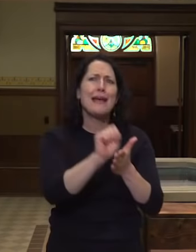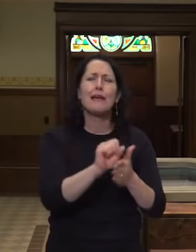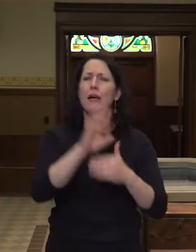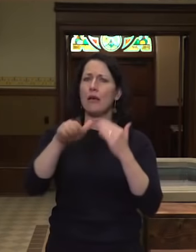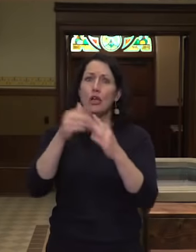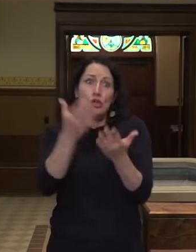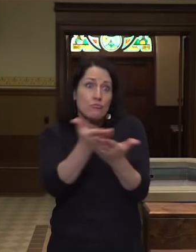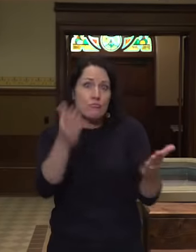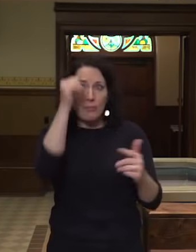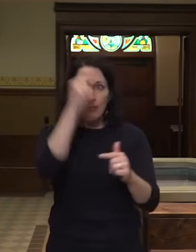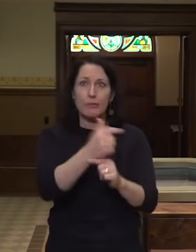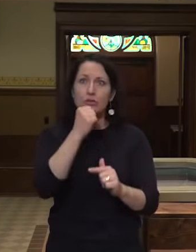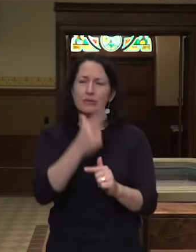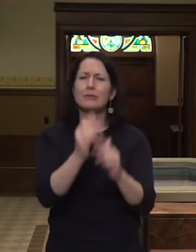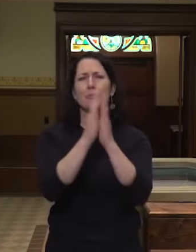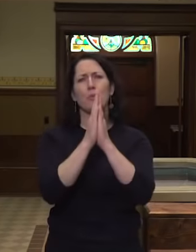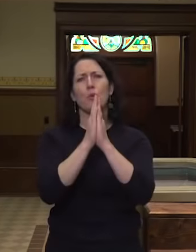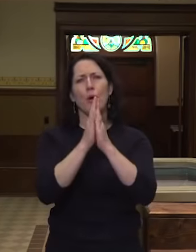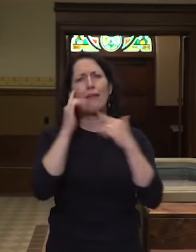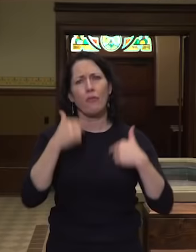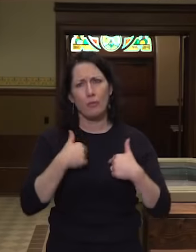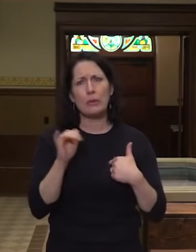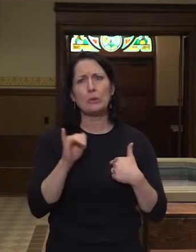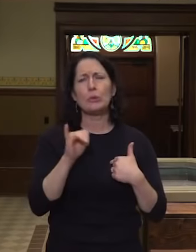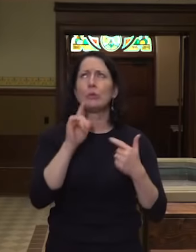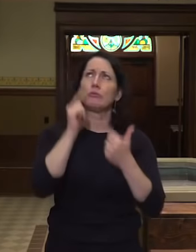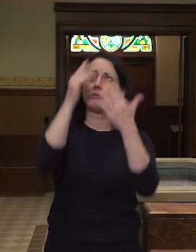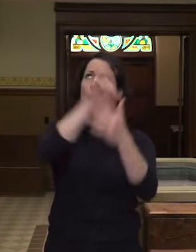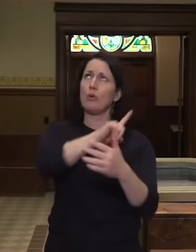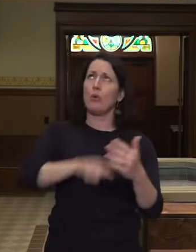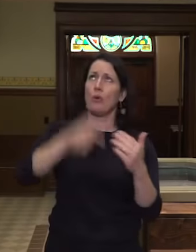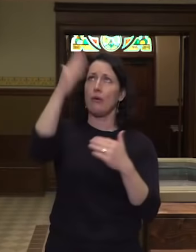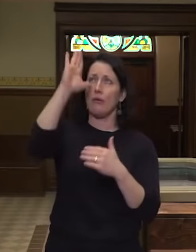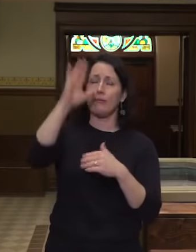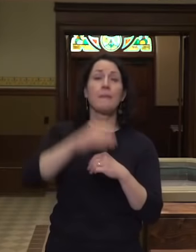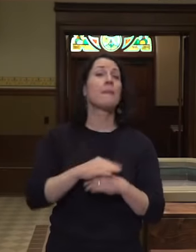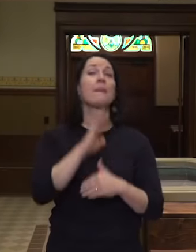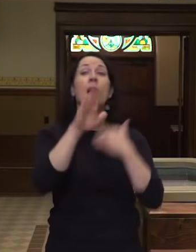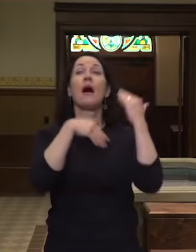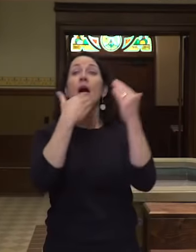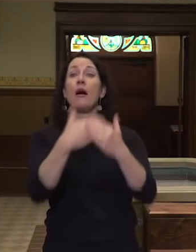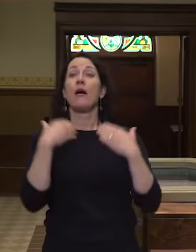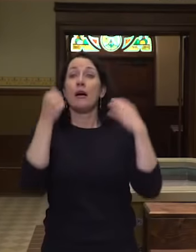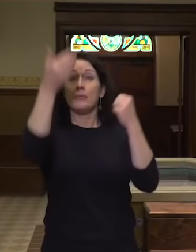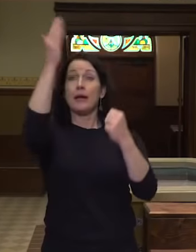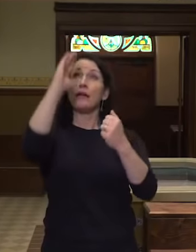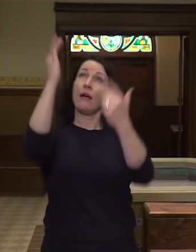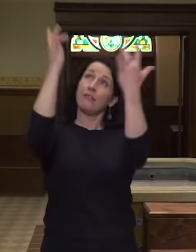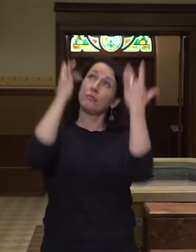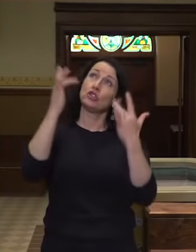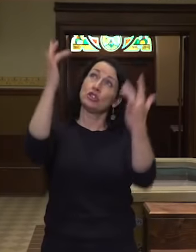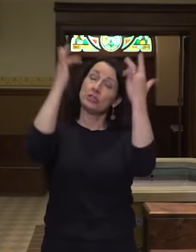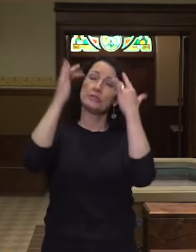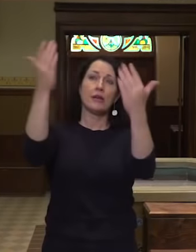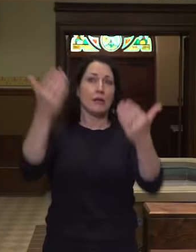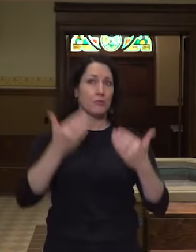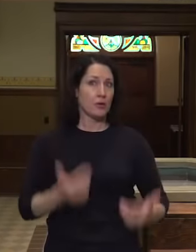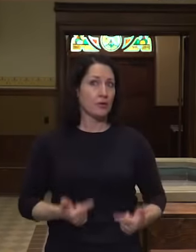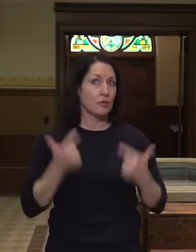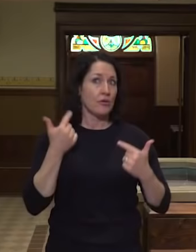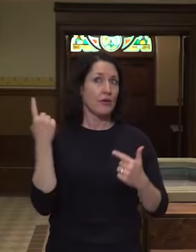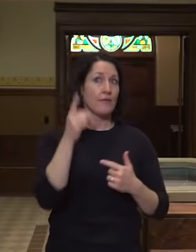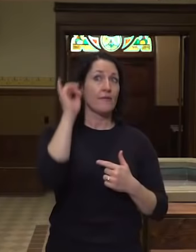sisters, to pray for me to the Lord our God. May Almighty God have mercy on us, forgive us our sins, and bring us to everlasting